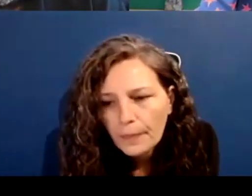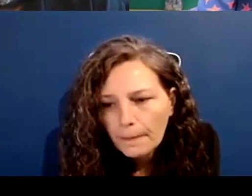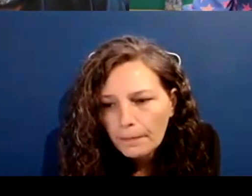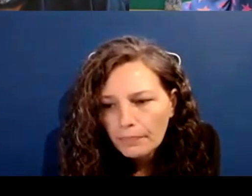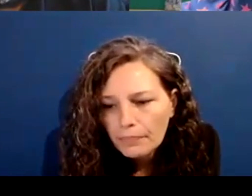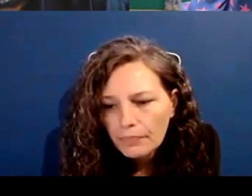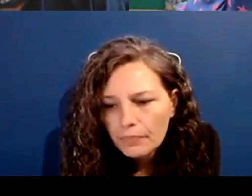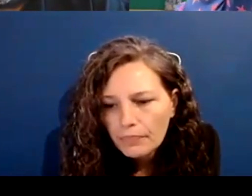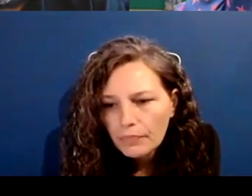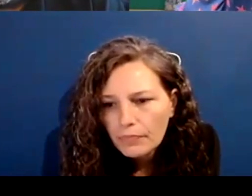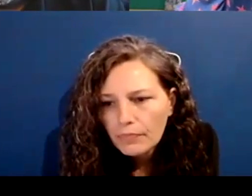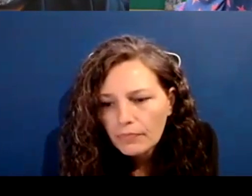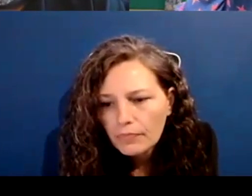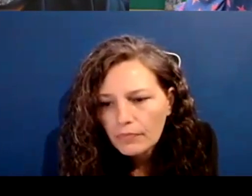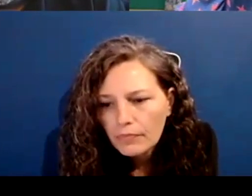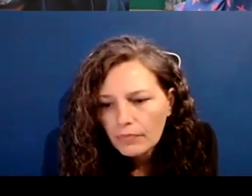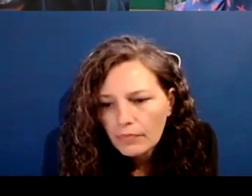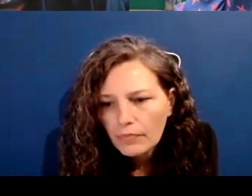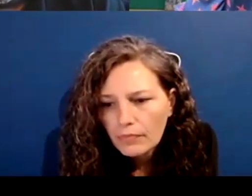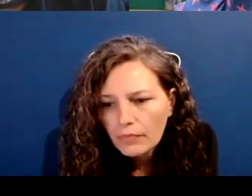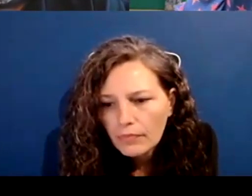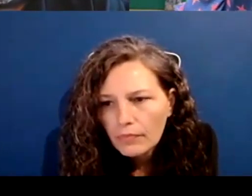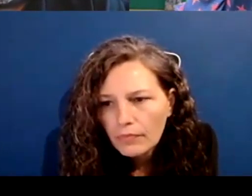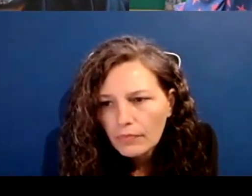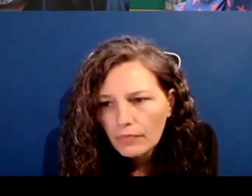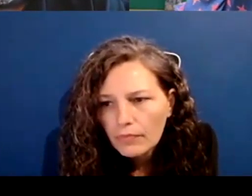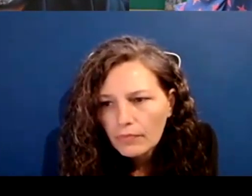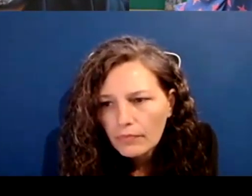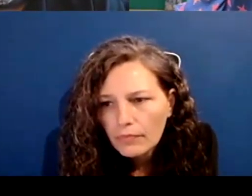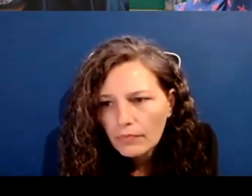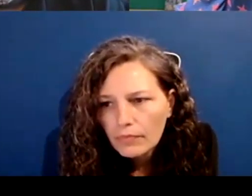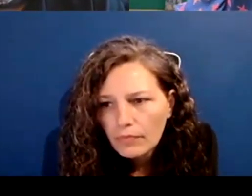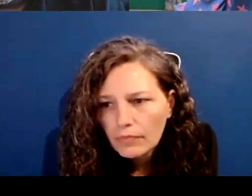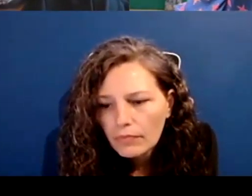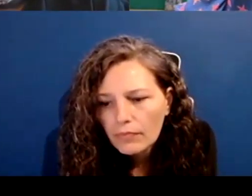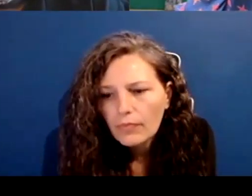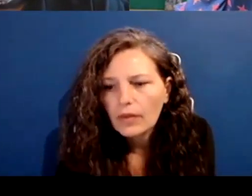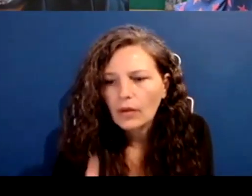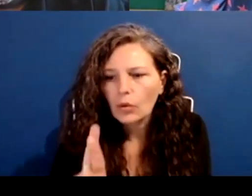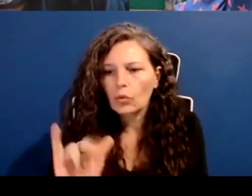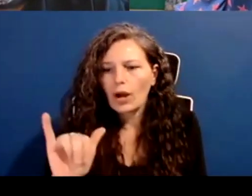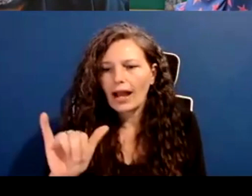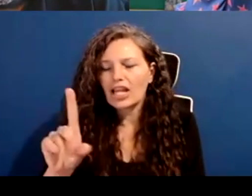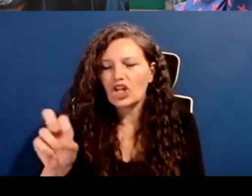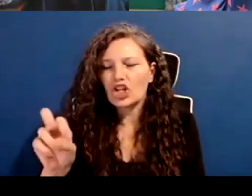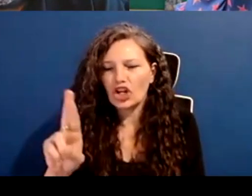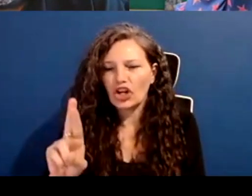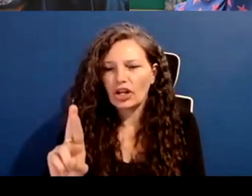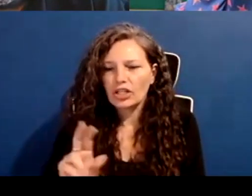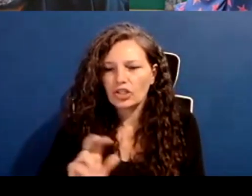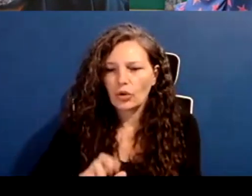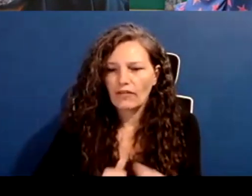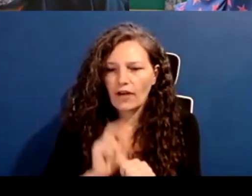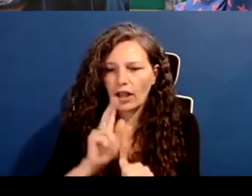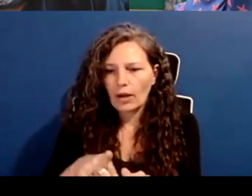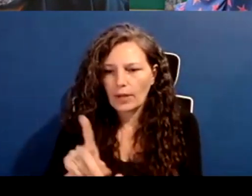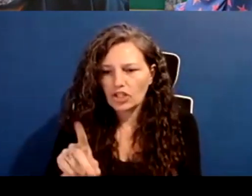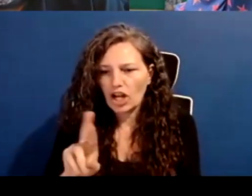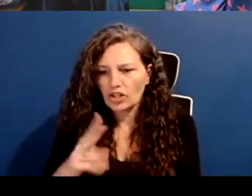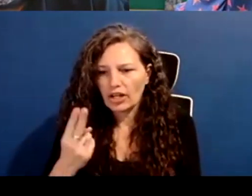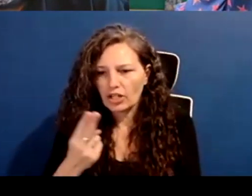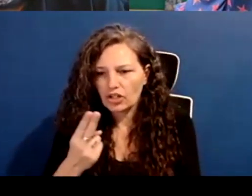end on. To follow up on Dr. Hardwick's last answer, anti-ableism and anti-Blackness call into